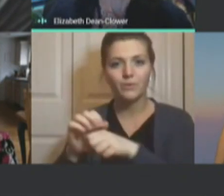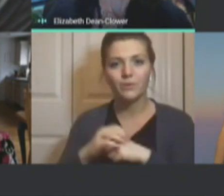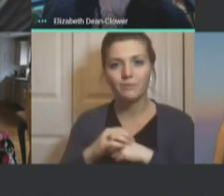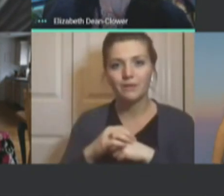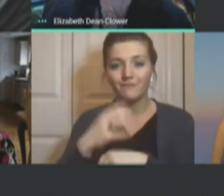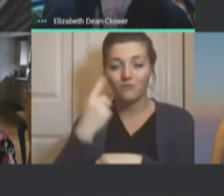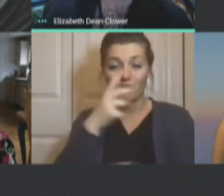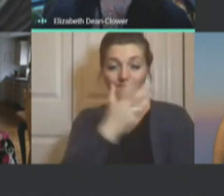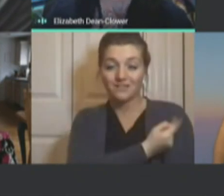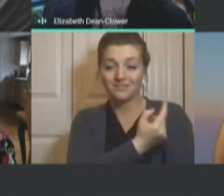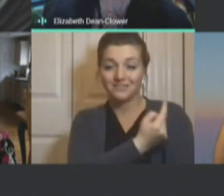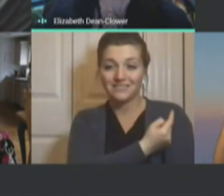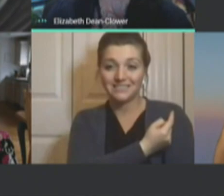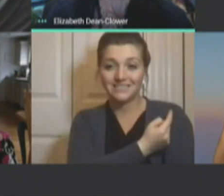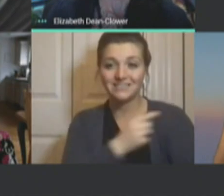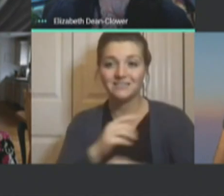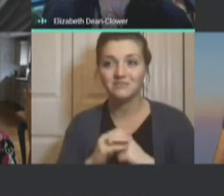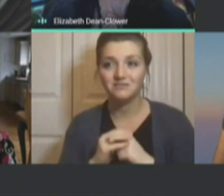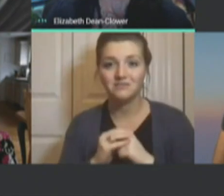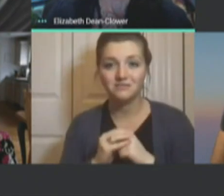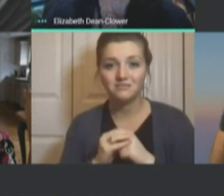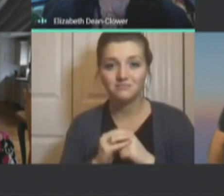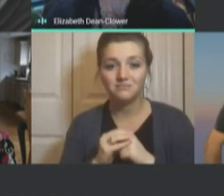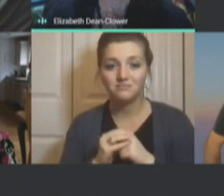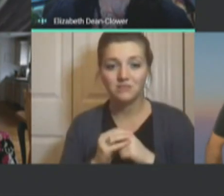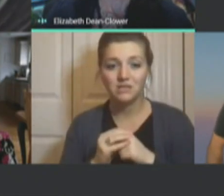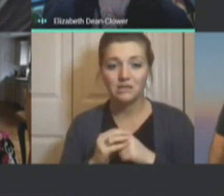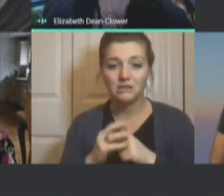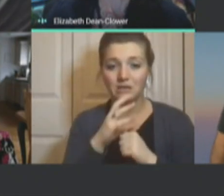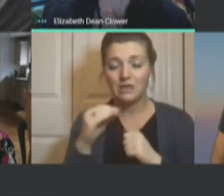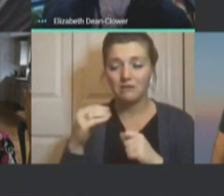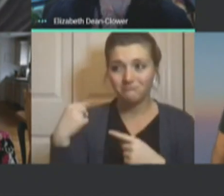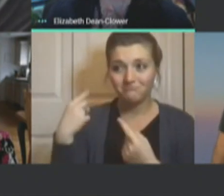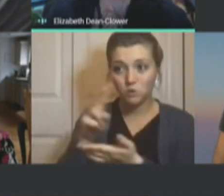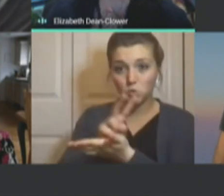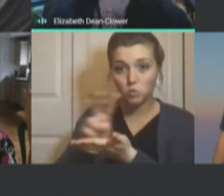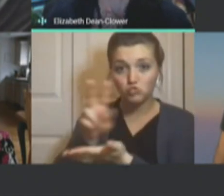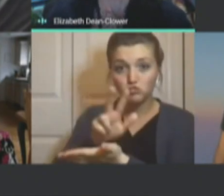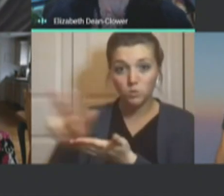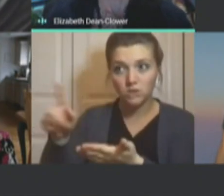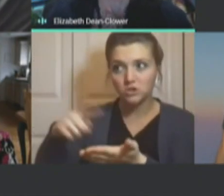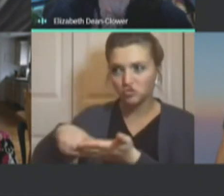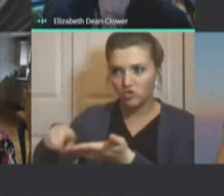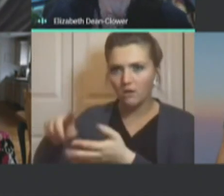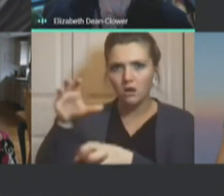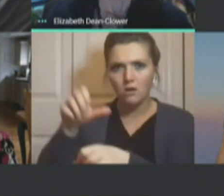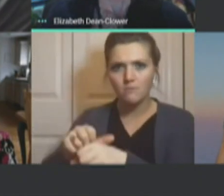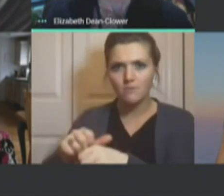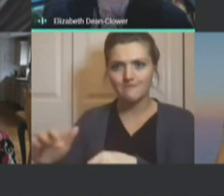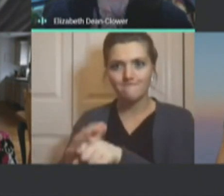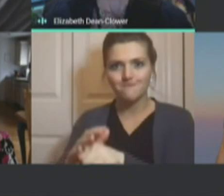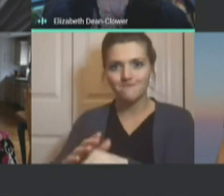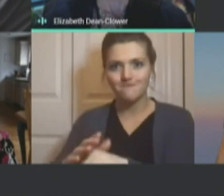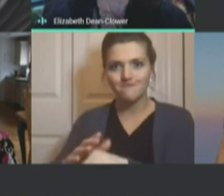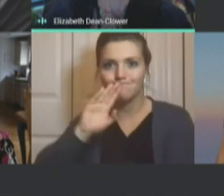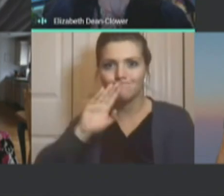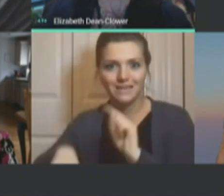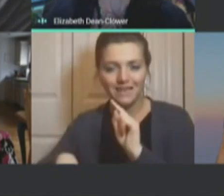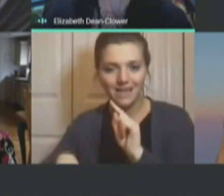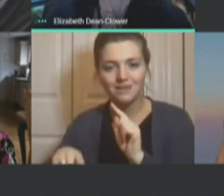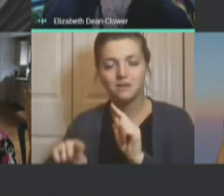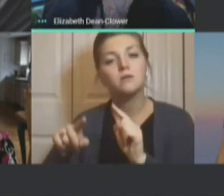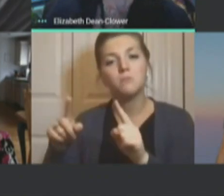late as within the last, say, 2 or 3 weeks, and then finally was able to iron that